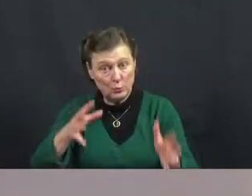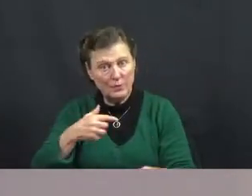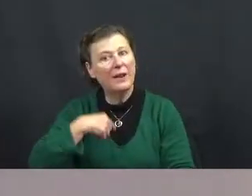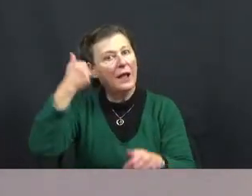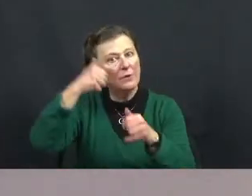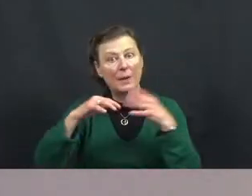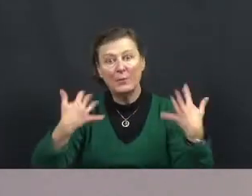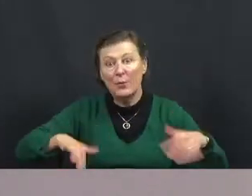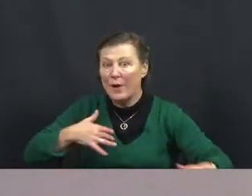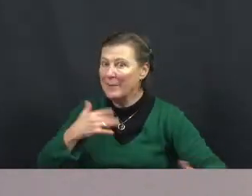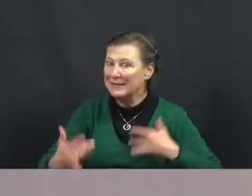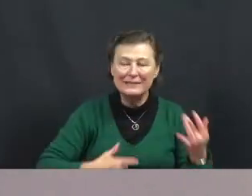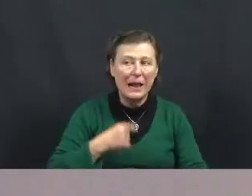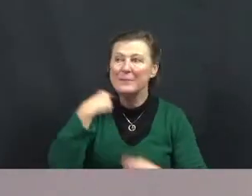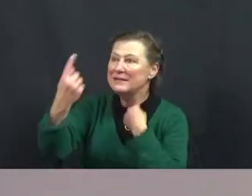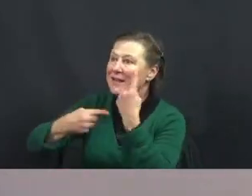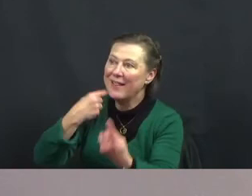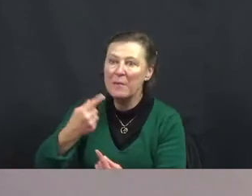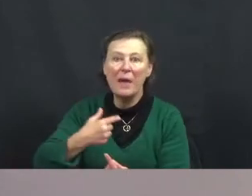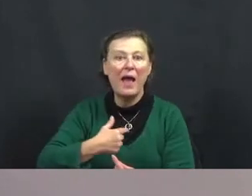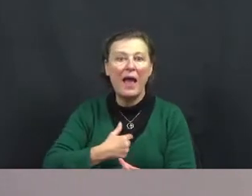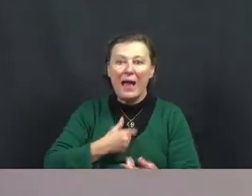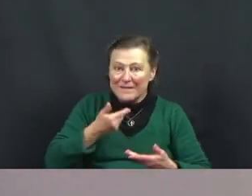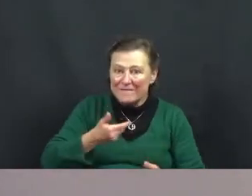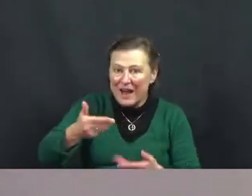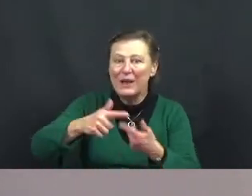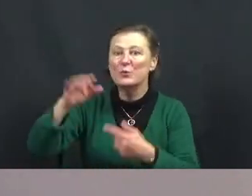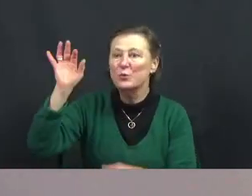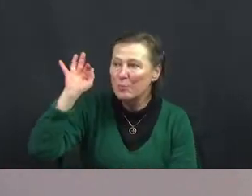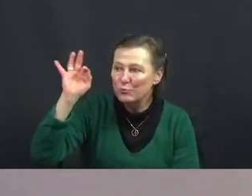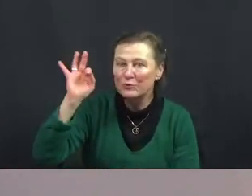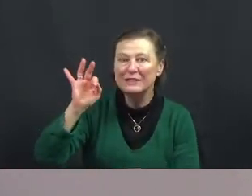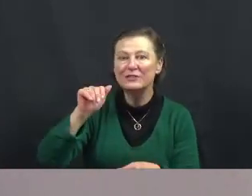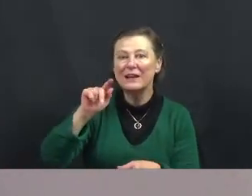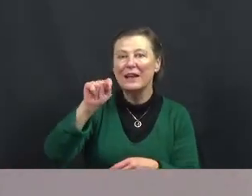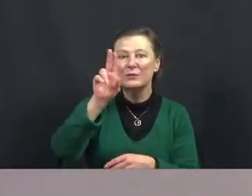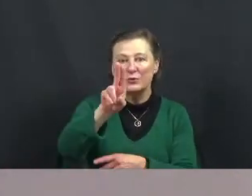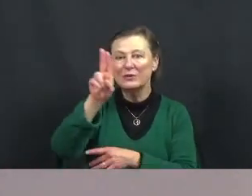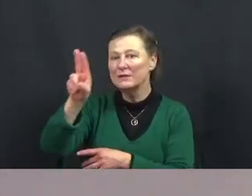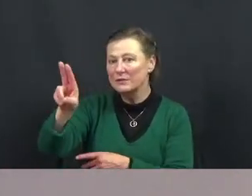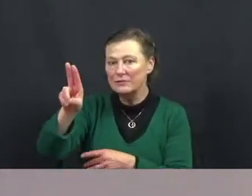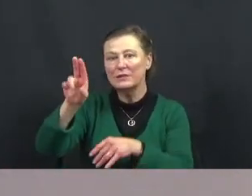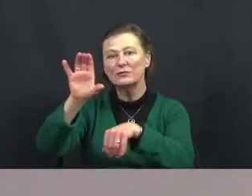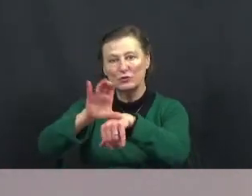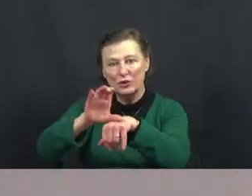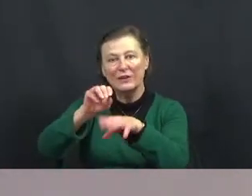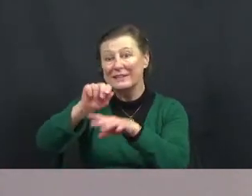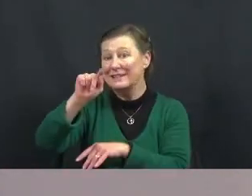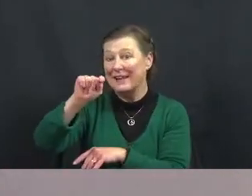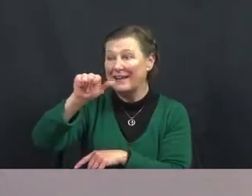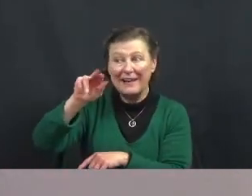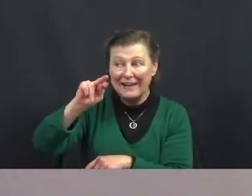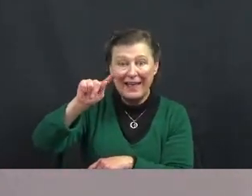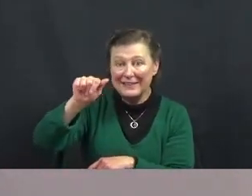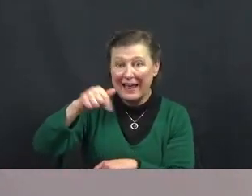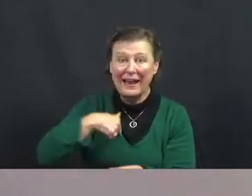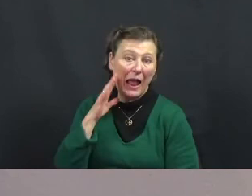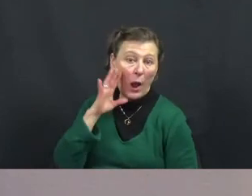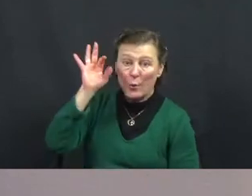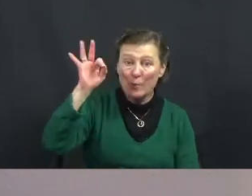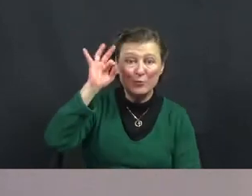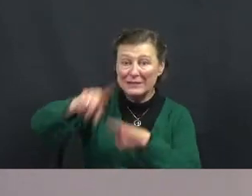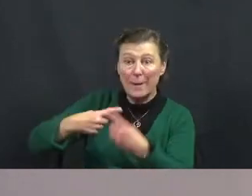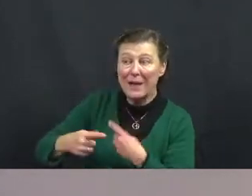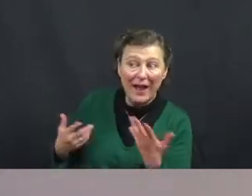remember excitedly telling him that I had been invited to preach at the Unitarian Universalist congregation in Atlanta, and I was going to preach